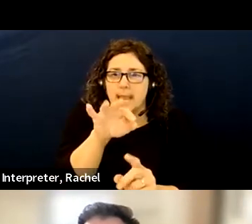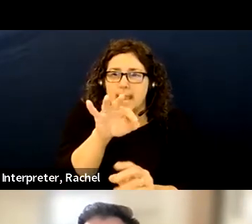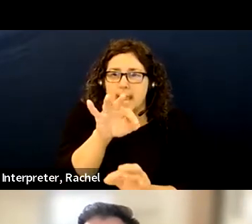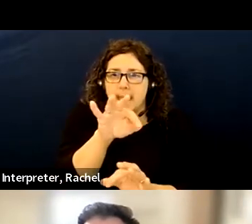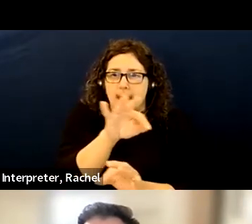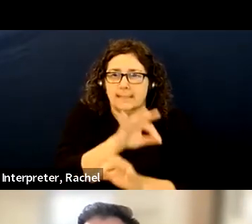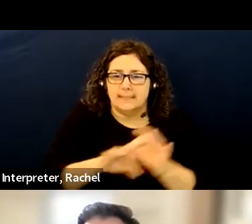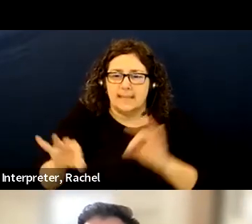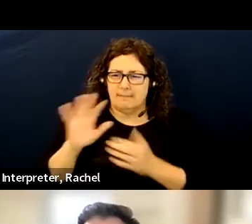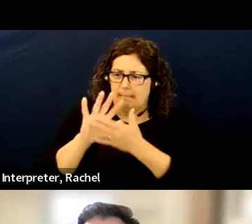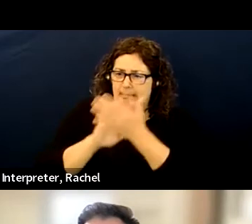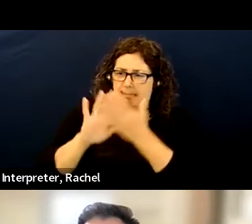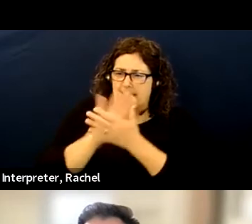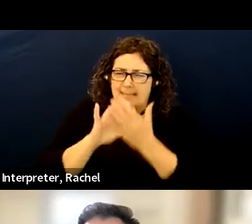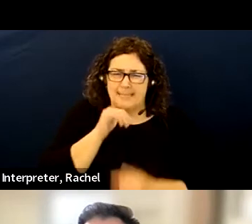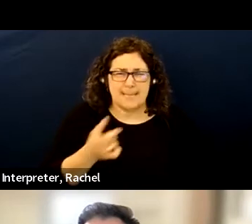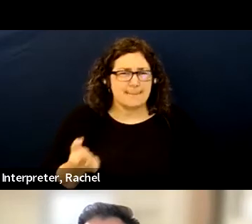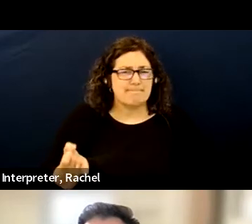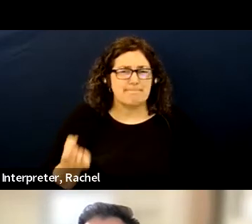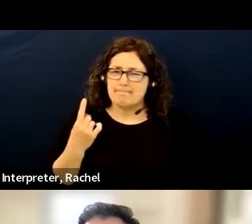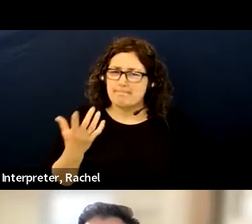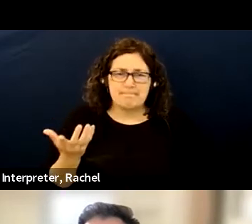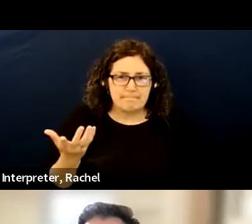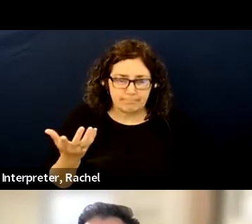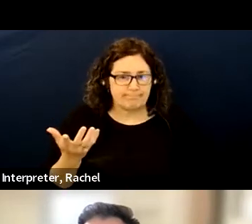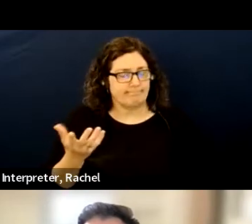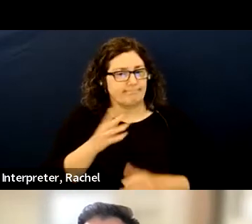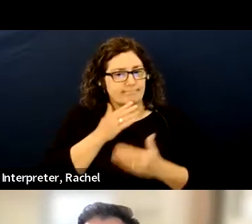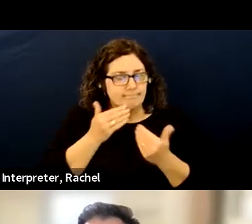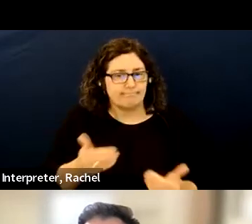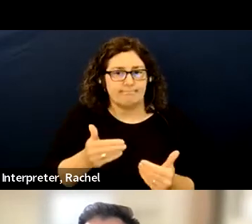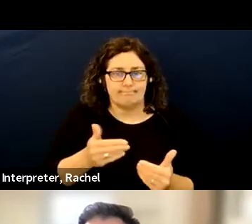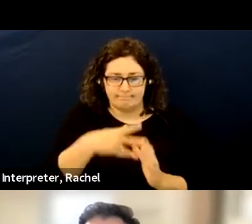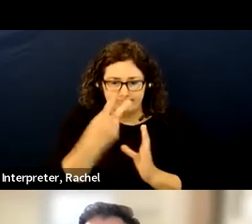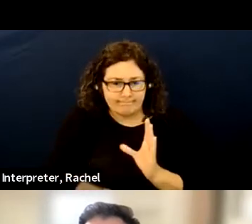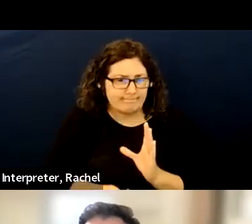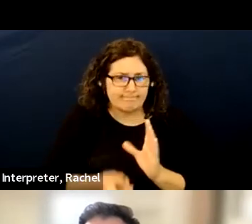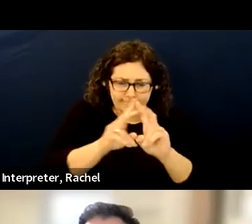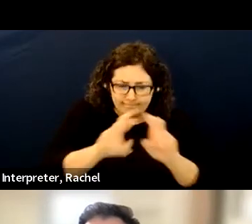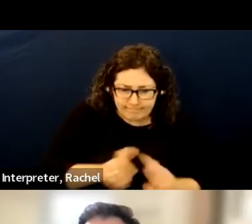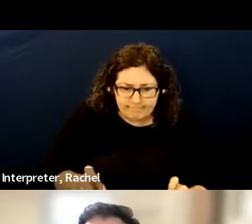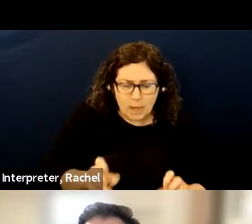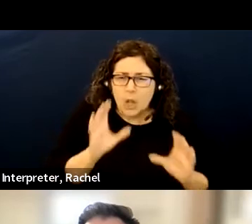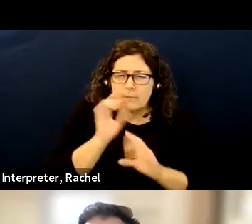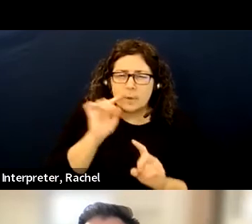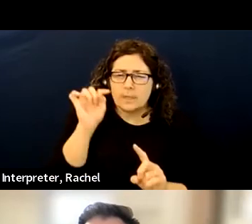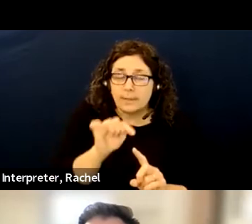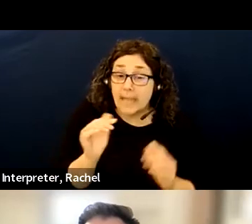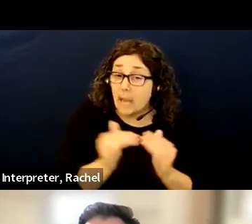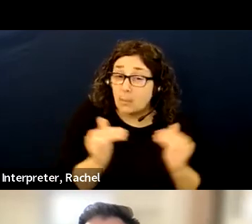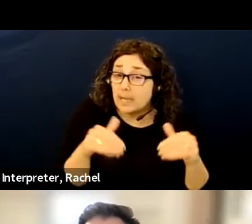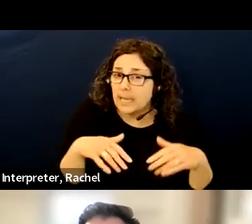existing on sort of vague platitudes. And I think, so what are we looking for, you know, equity